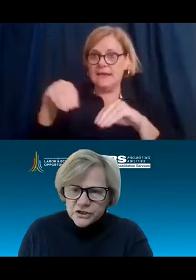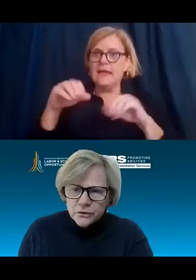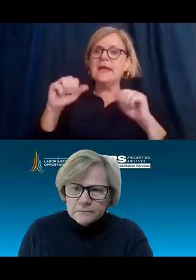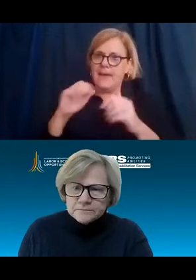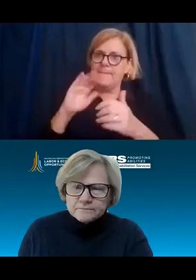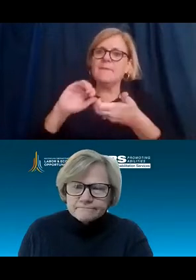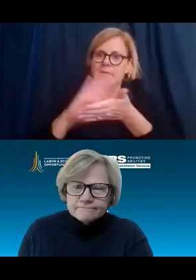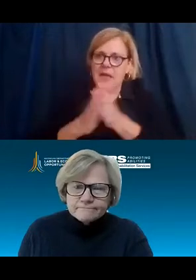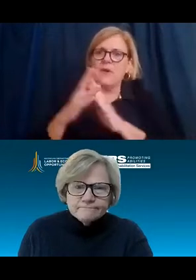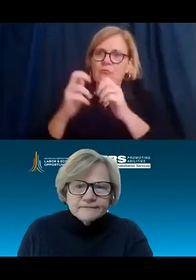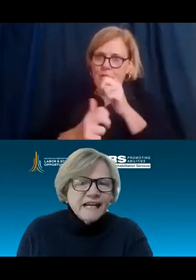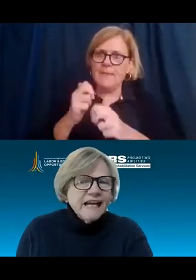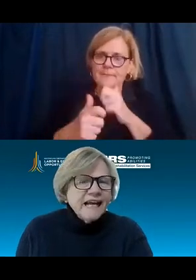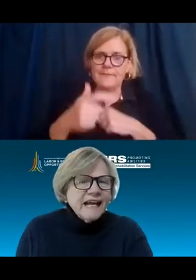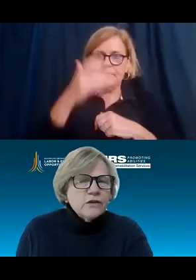an issue.